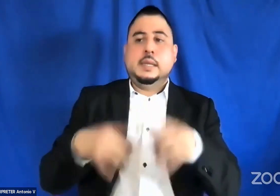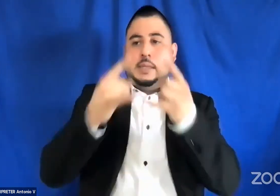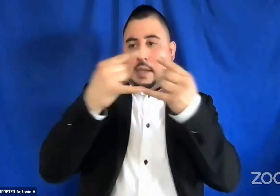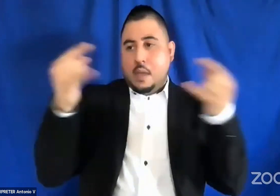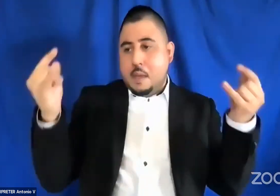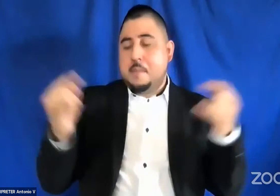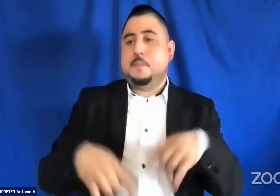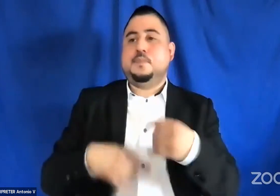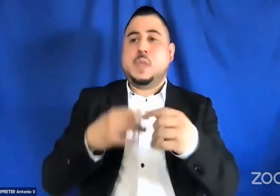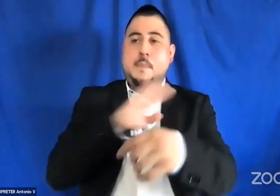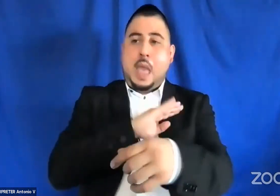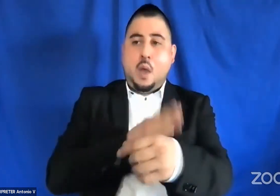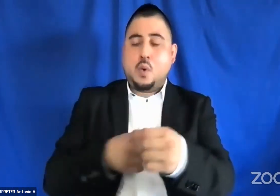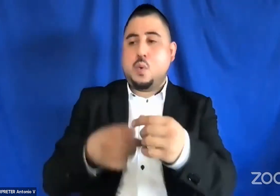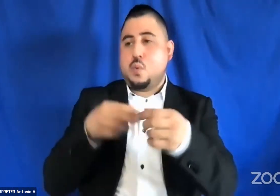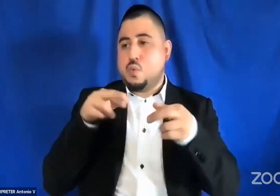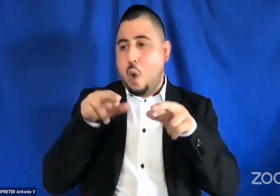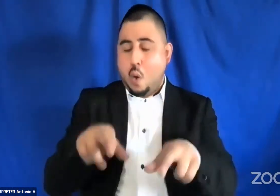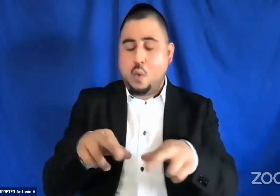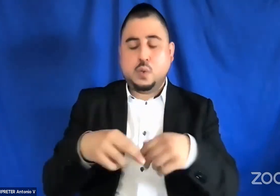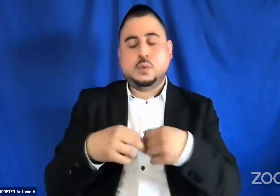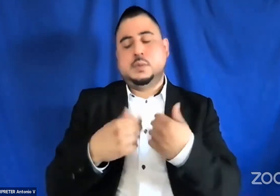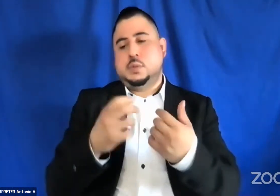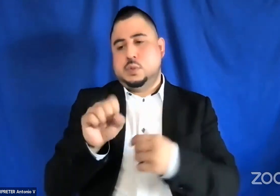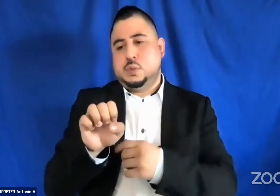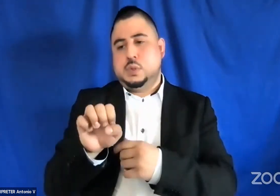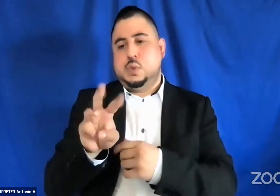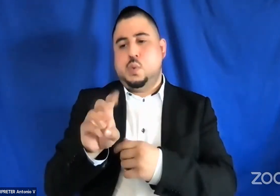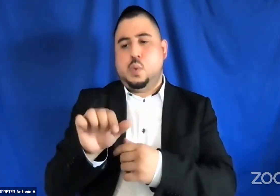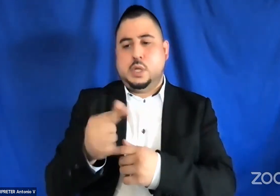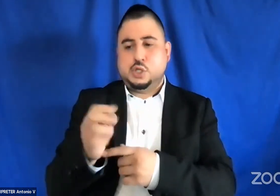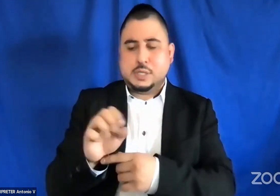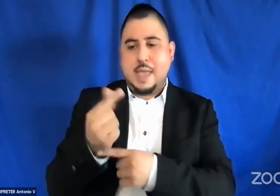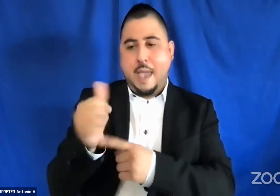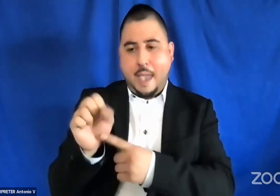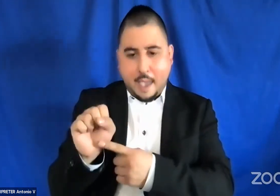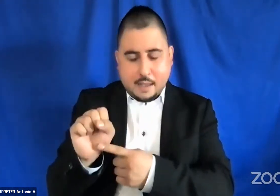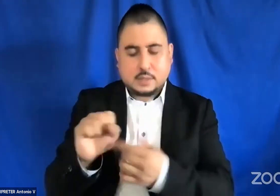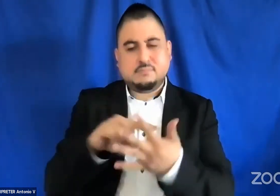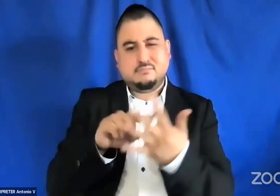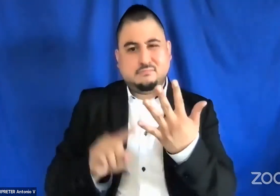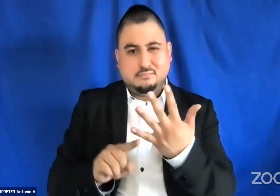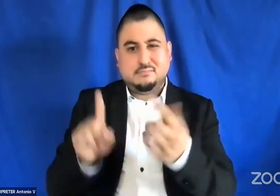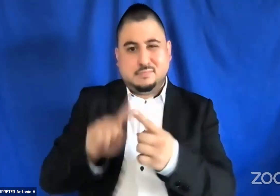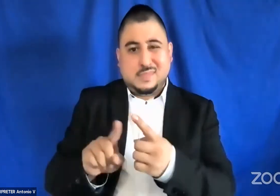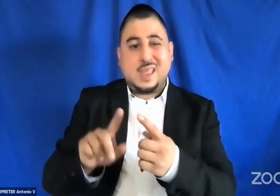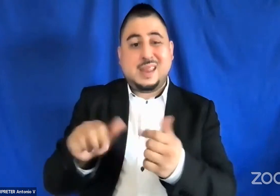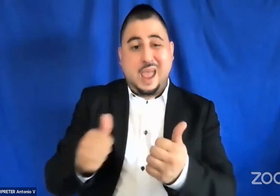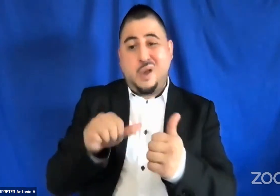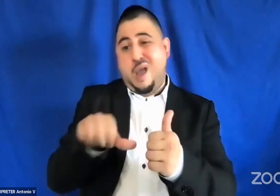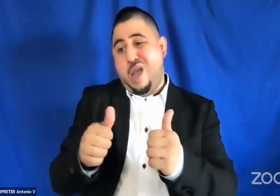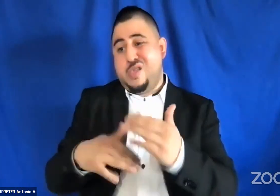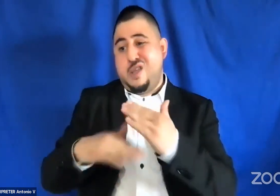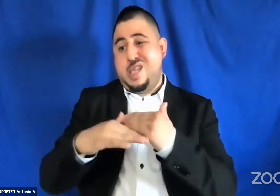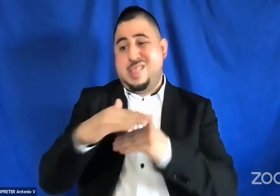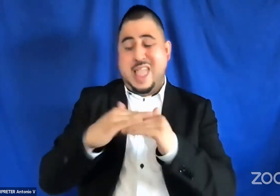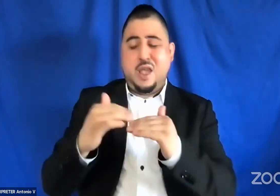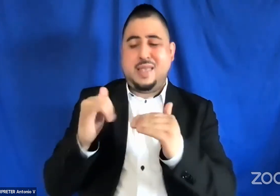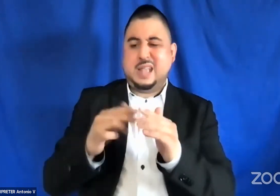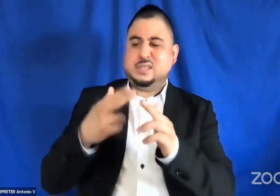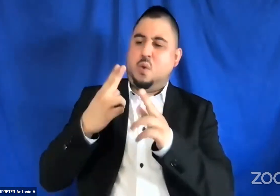sewage, gas. We have this other layer, which is a digital